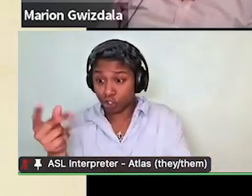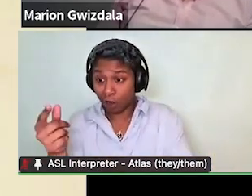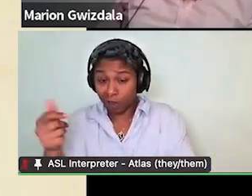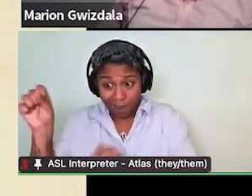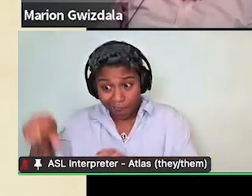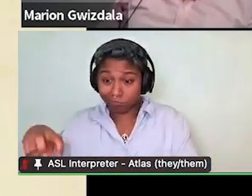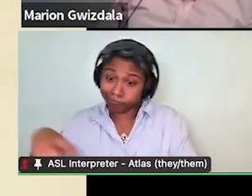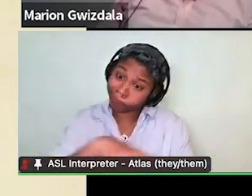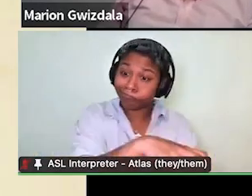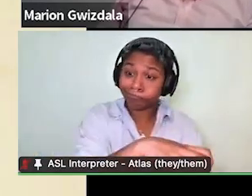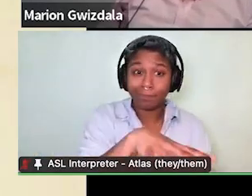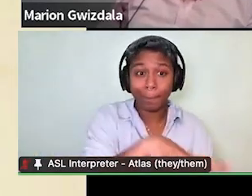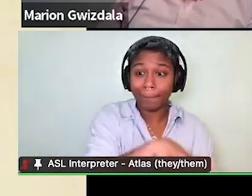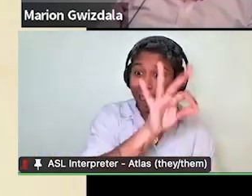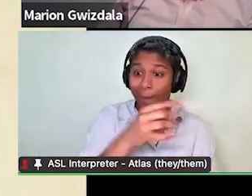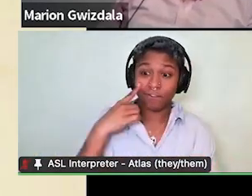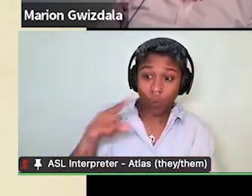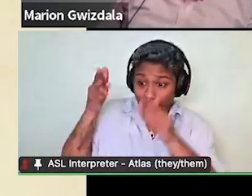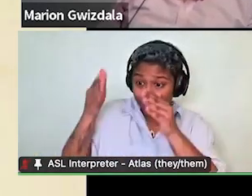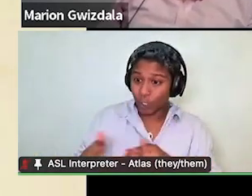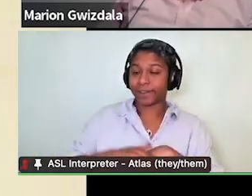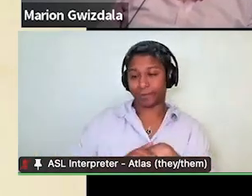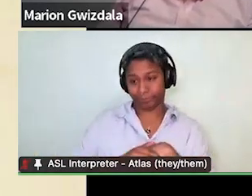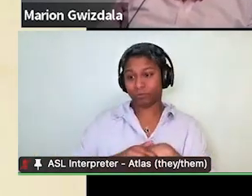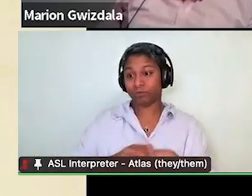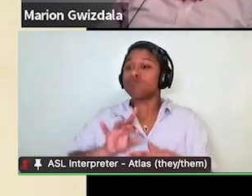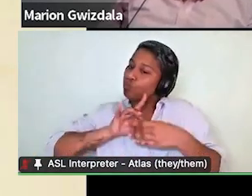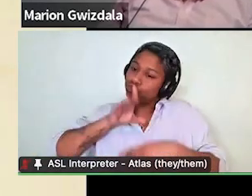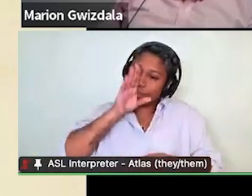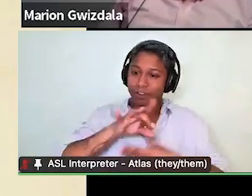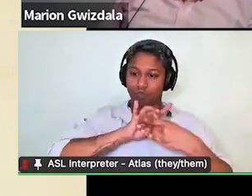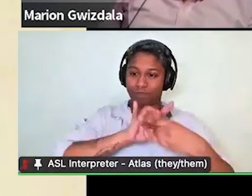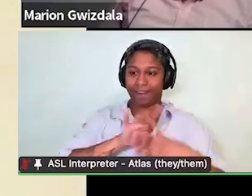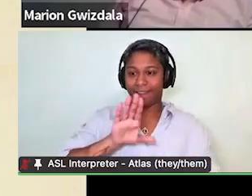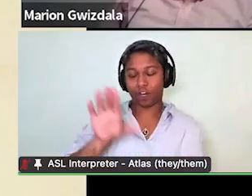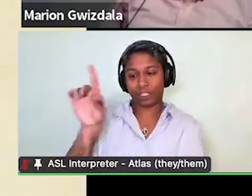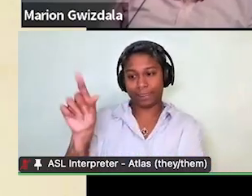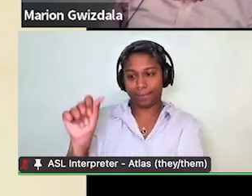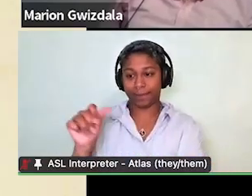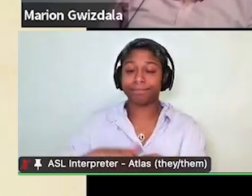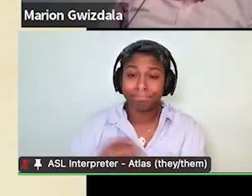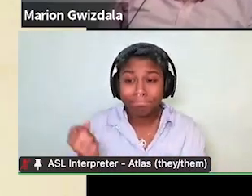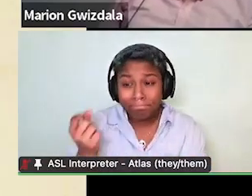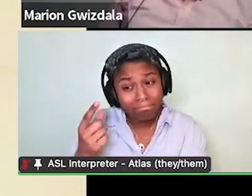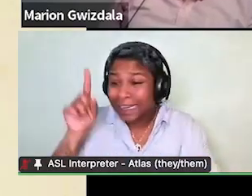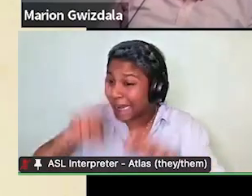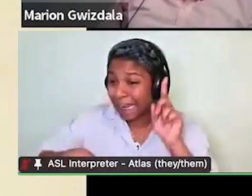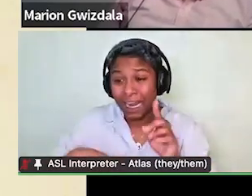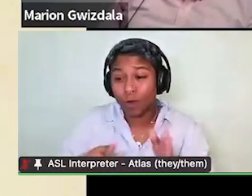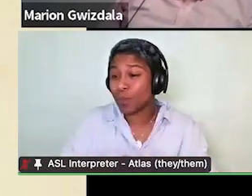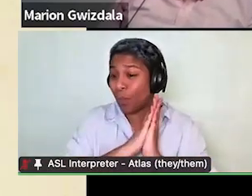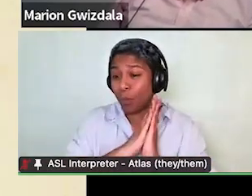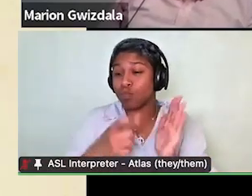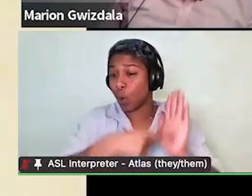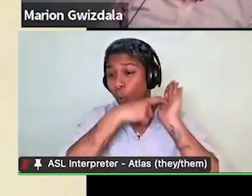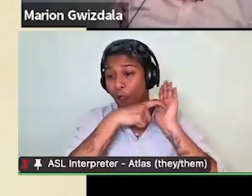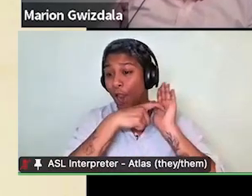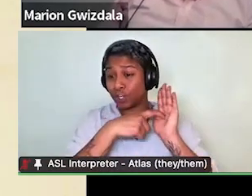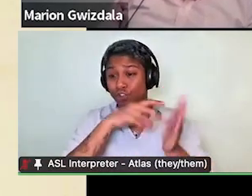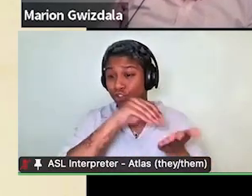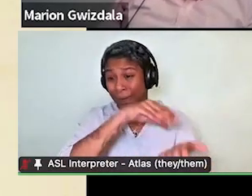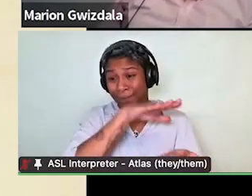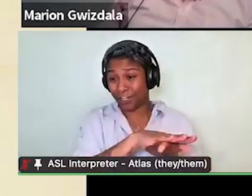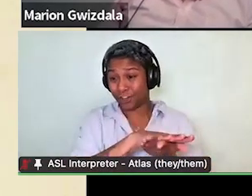So again, you can't require any sort of documentation, and that includes not only documentation that the dog has been